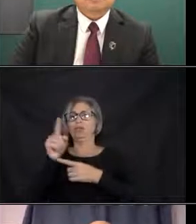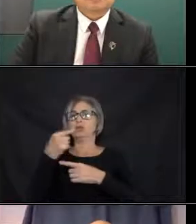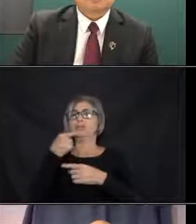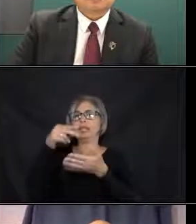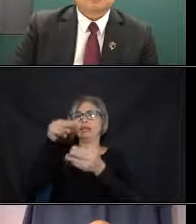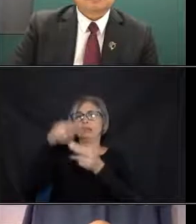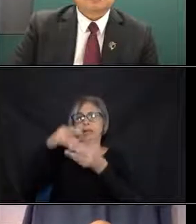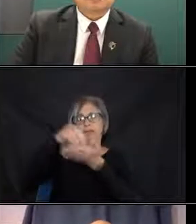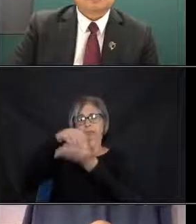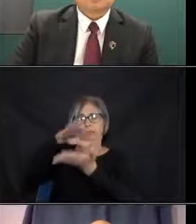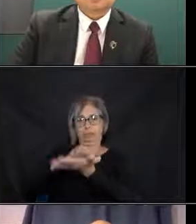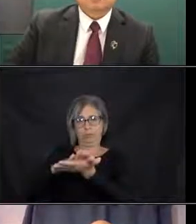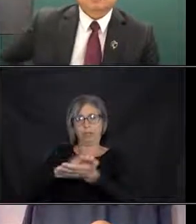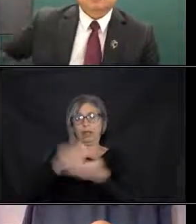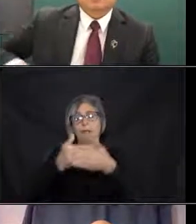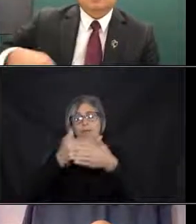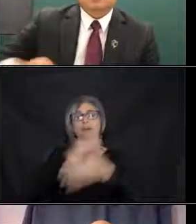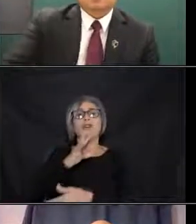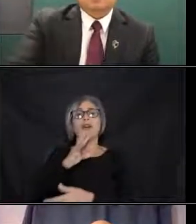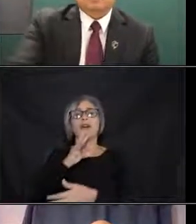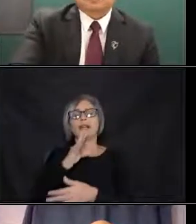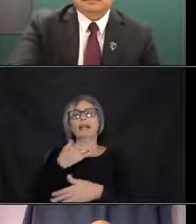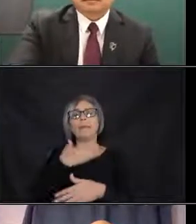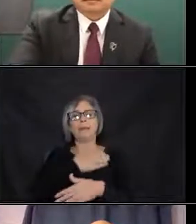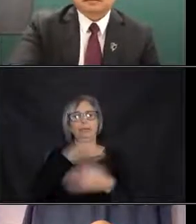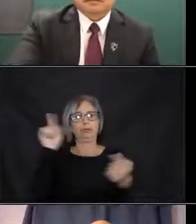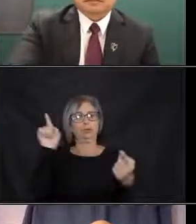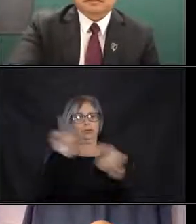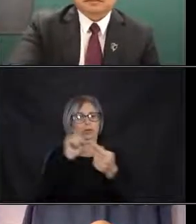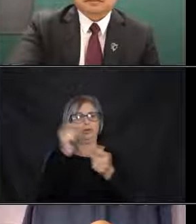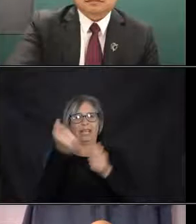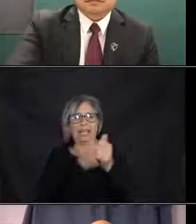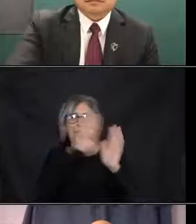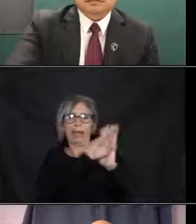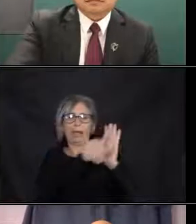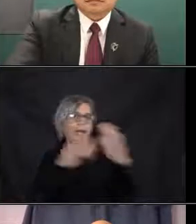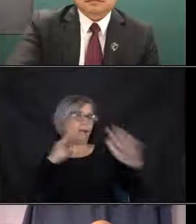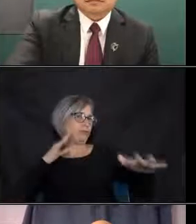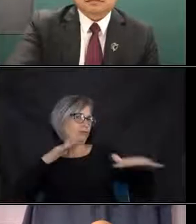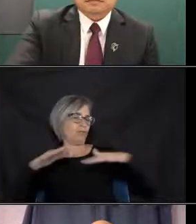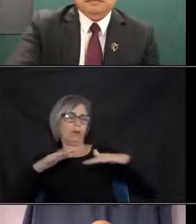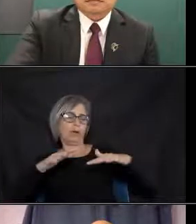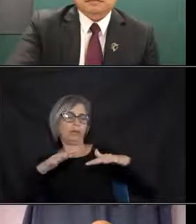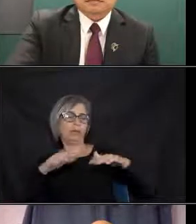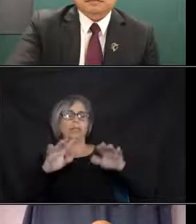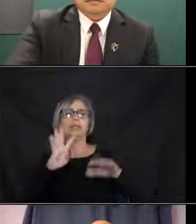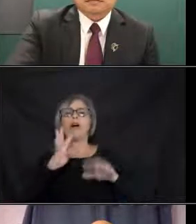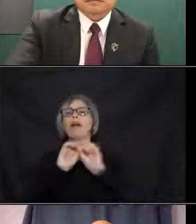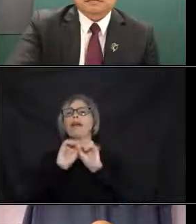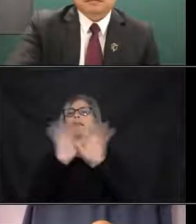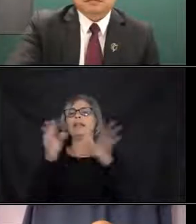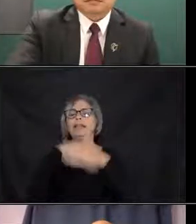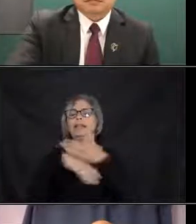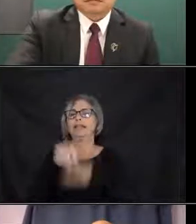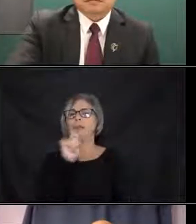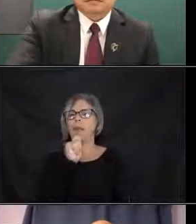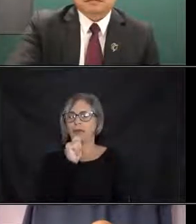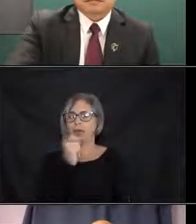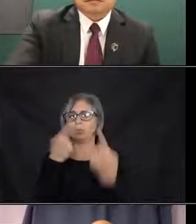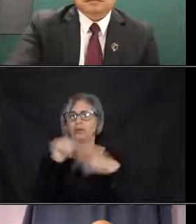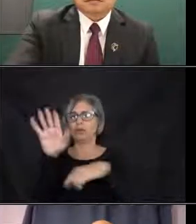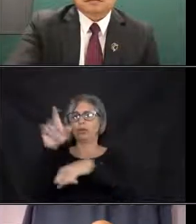record. Before speaking, please take steps to minimize any sources of background noise and speak clearly into your device during your